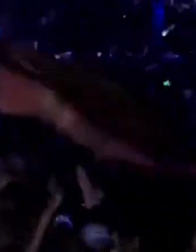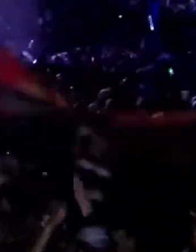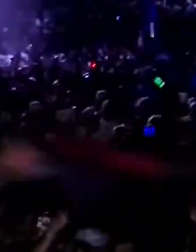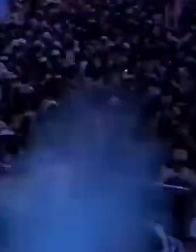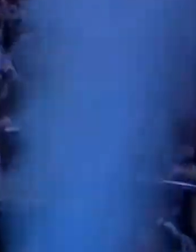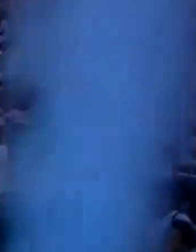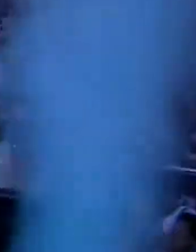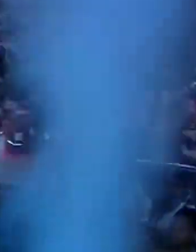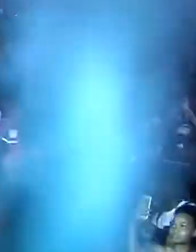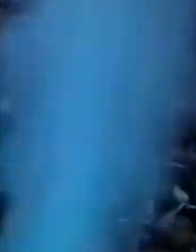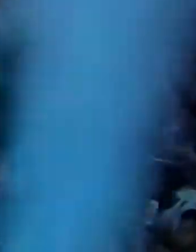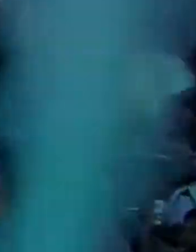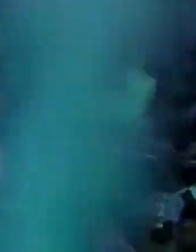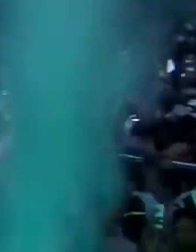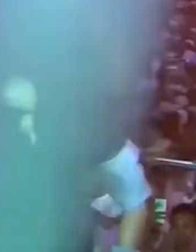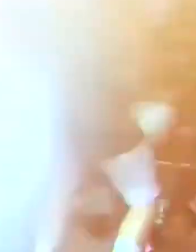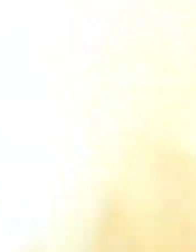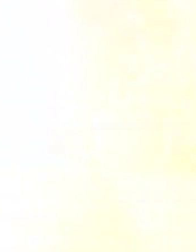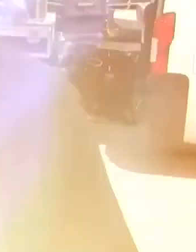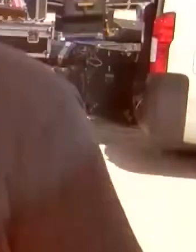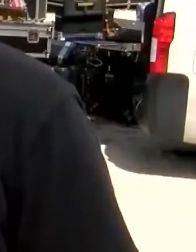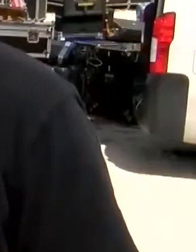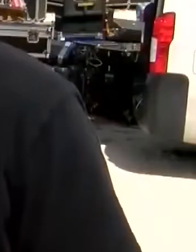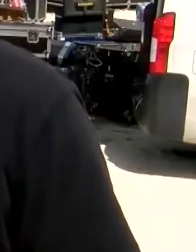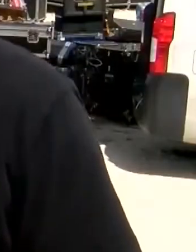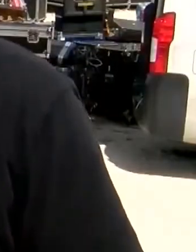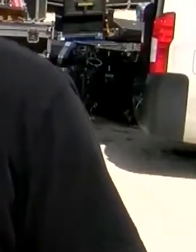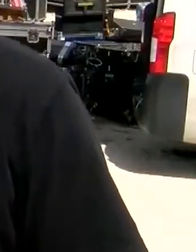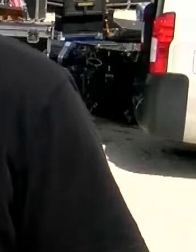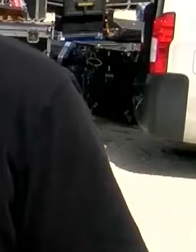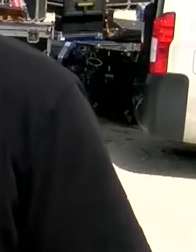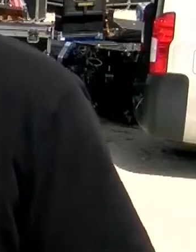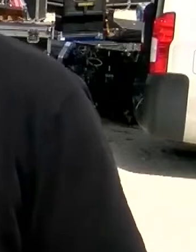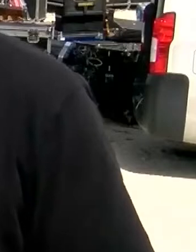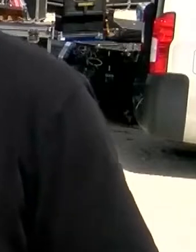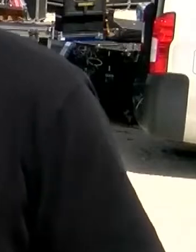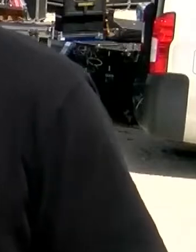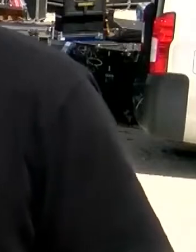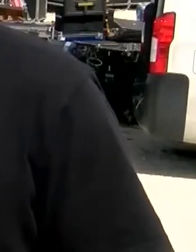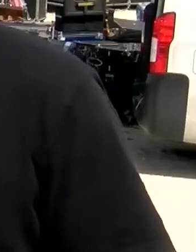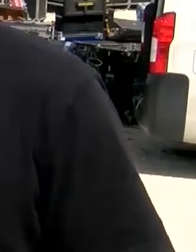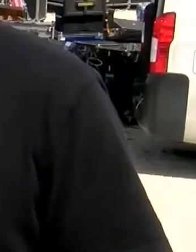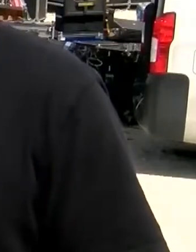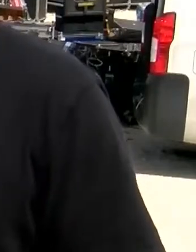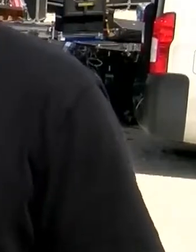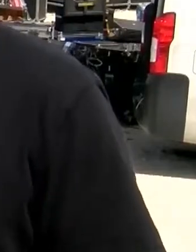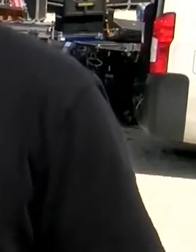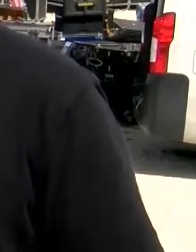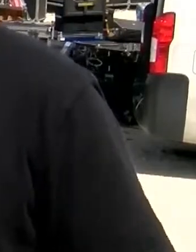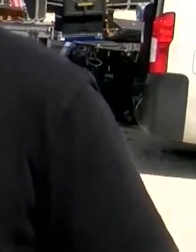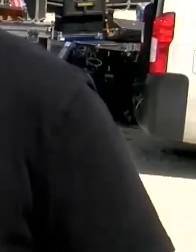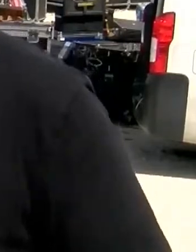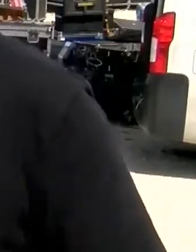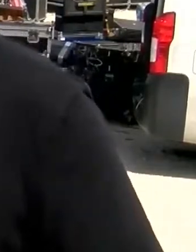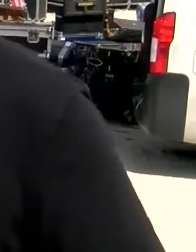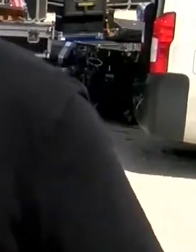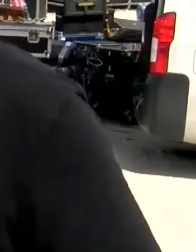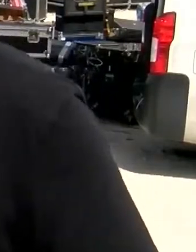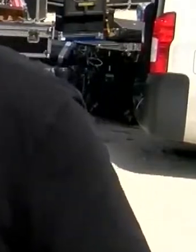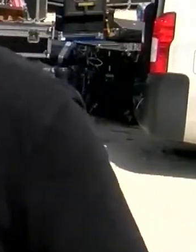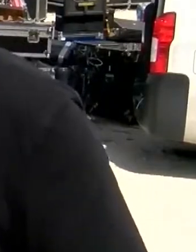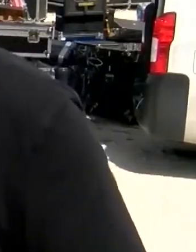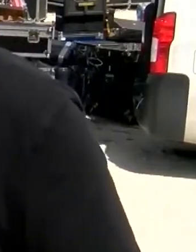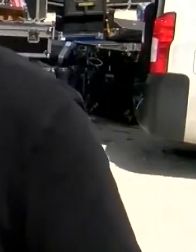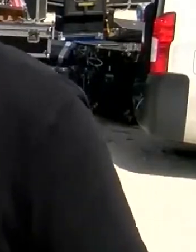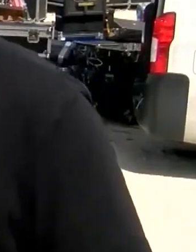One of the big attractions this weekend is going to be the Puff of Color event. Here with me is one of the organizers, Kurt